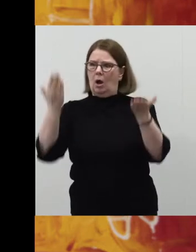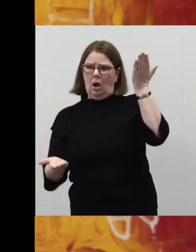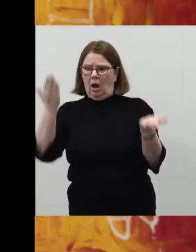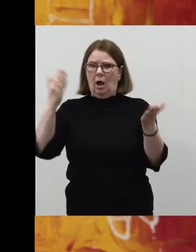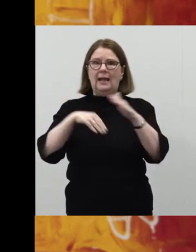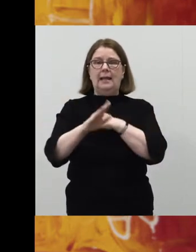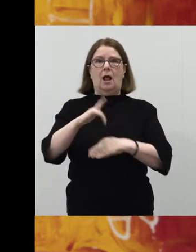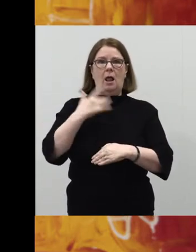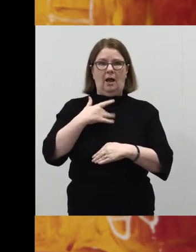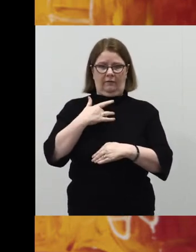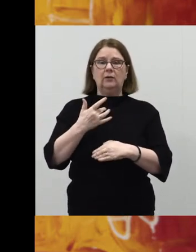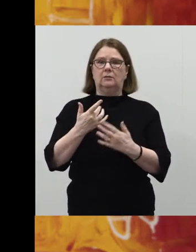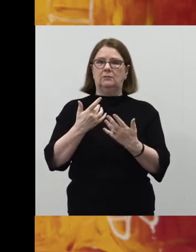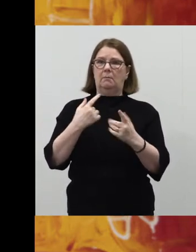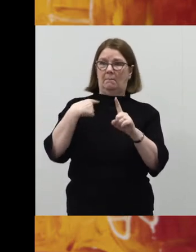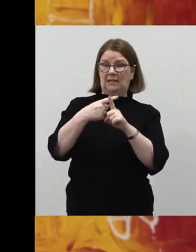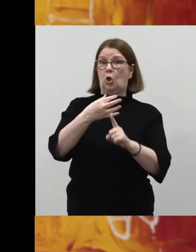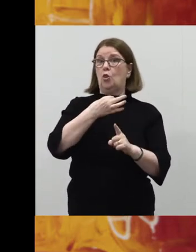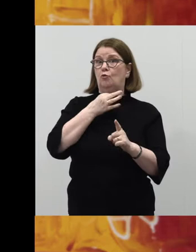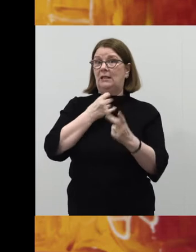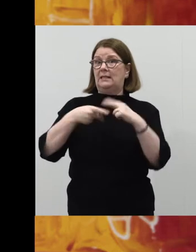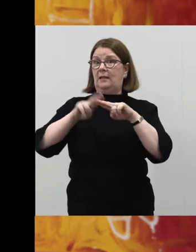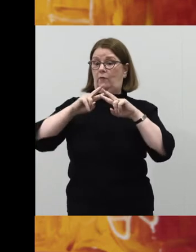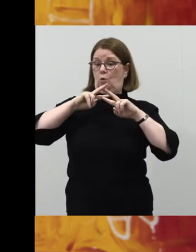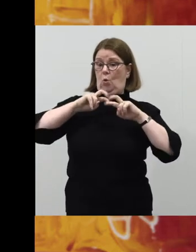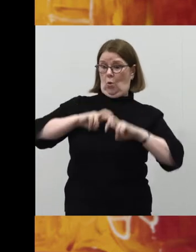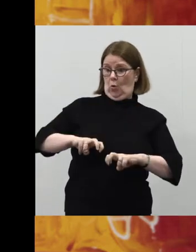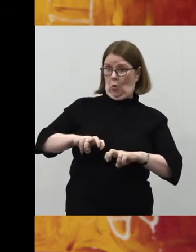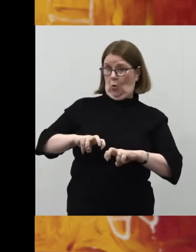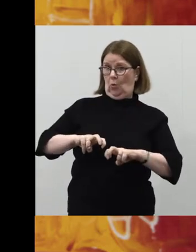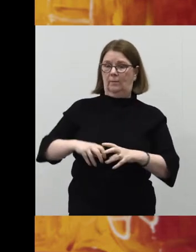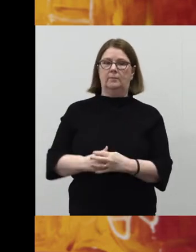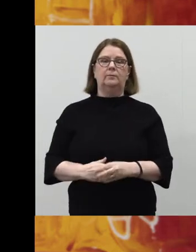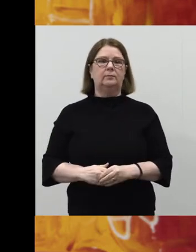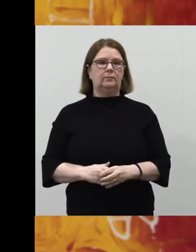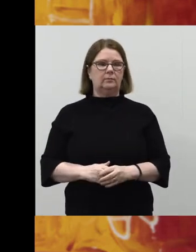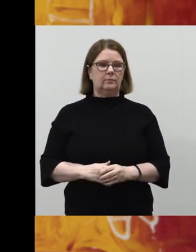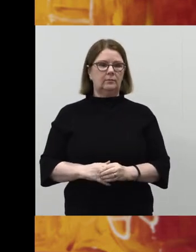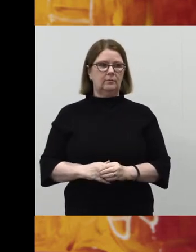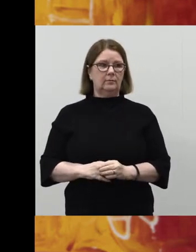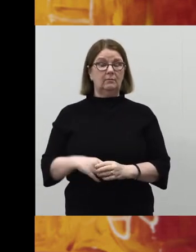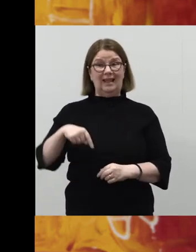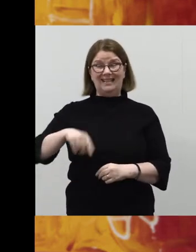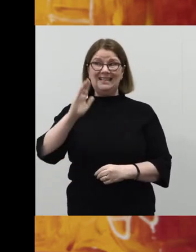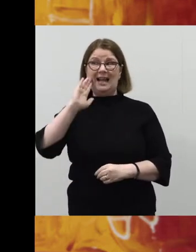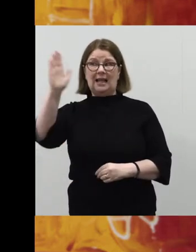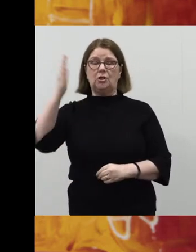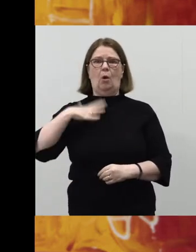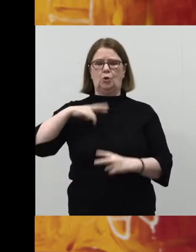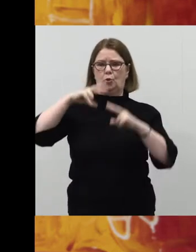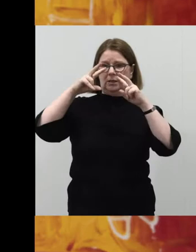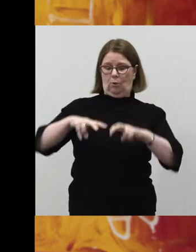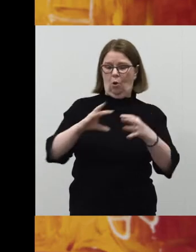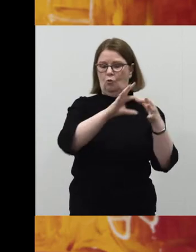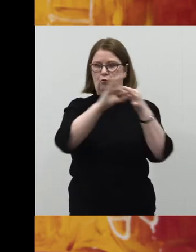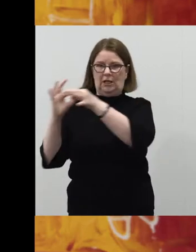an extraordinary body of work that acknowledged this duality in his life and the risks it presented to